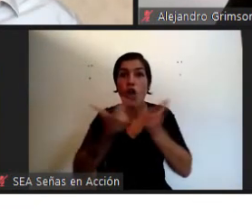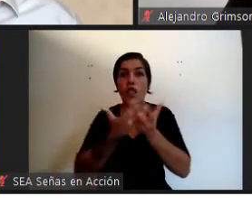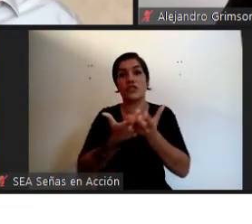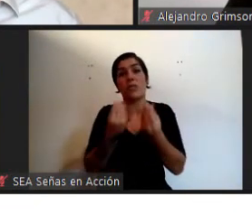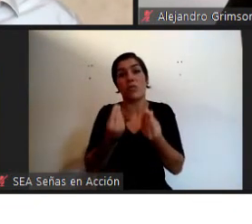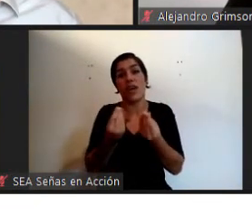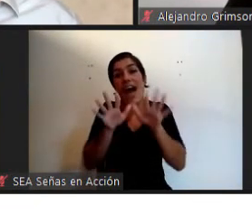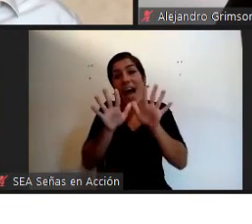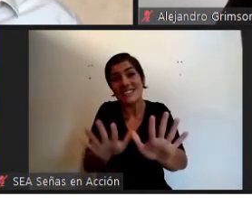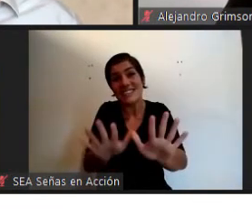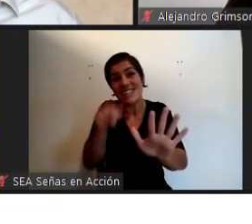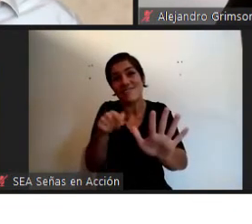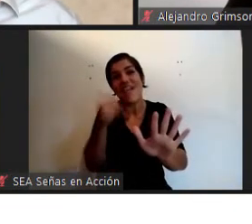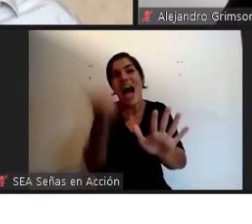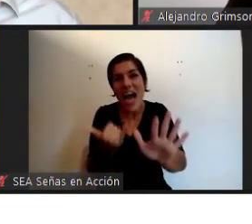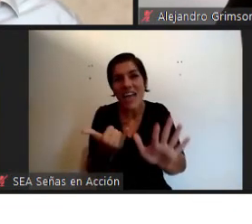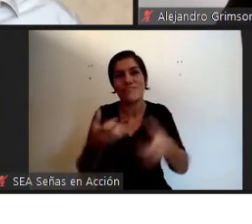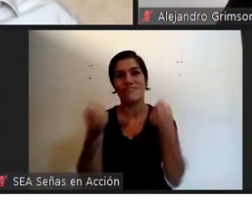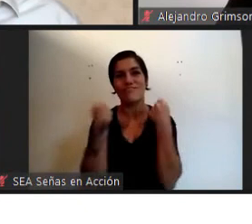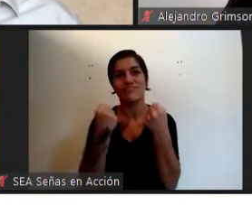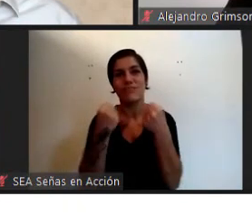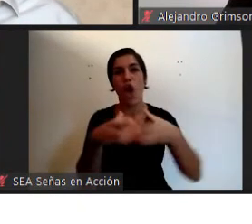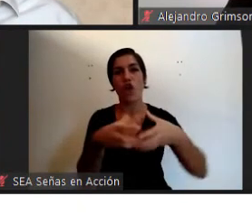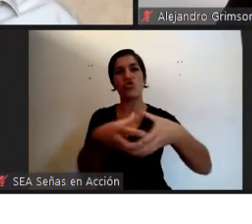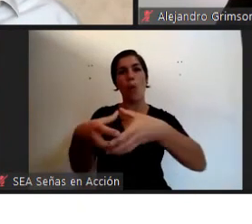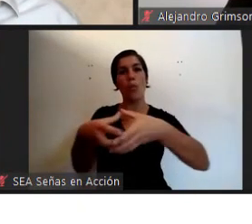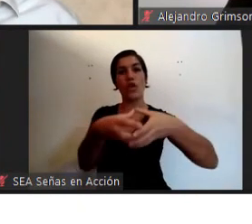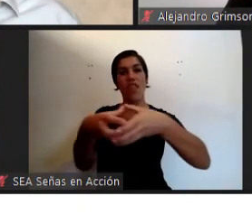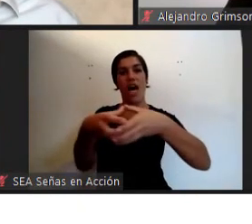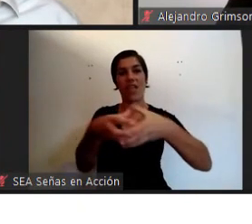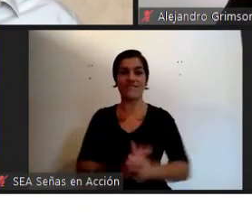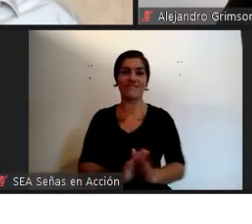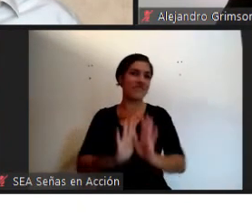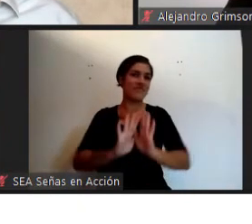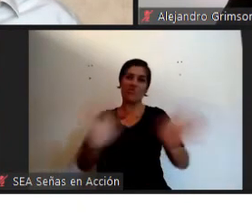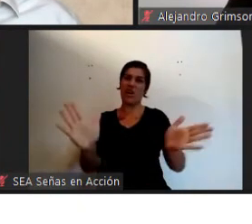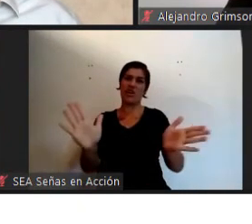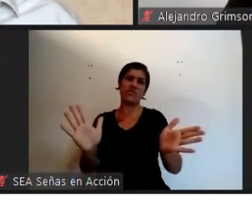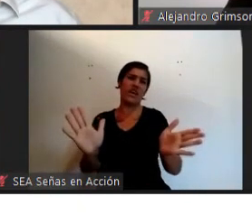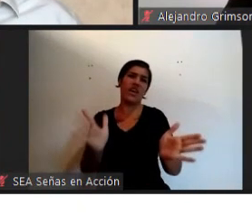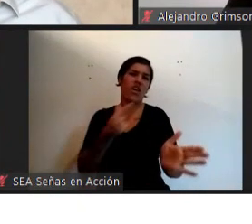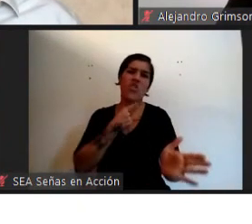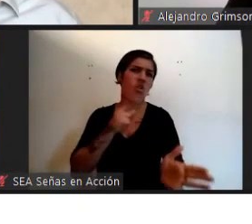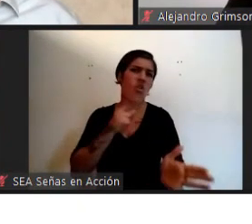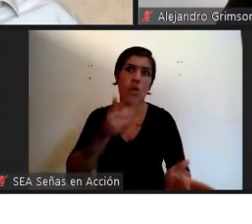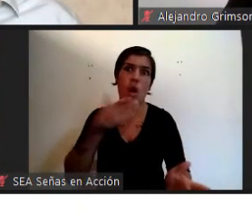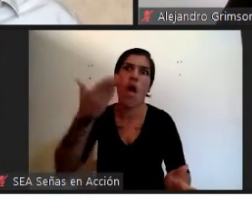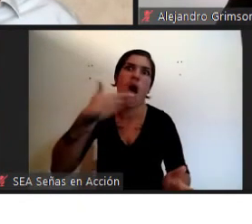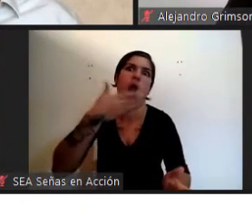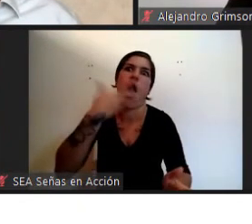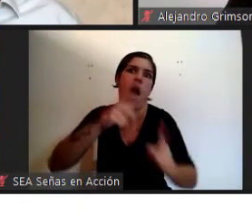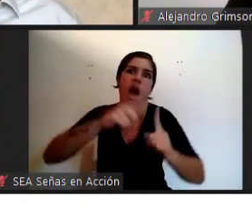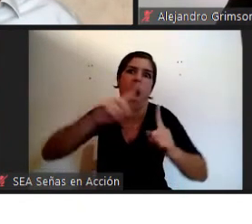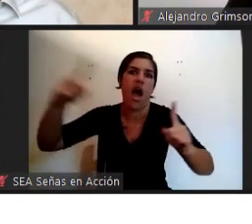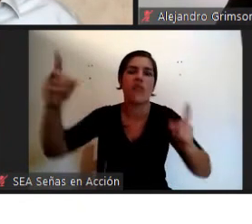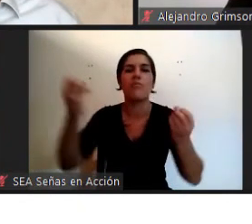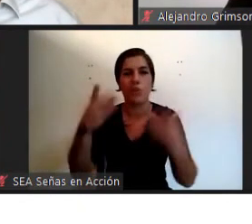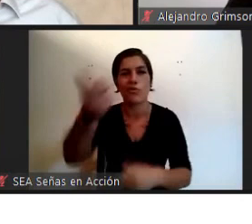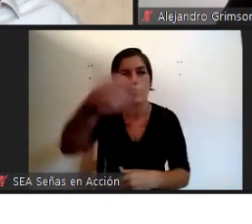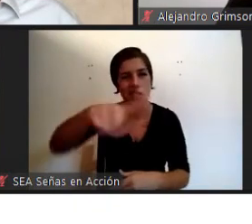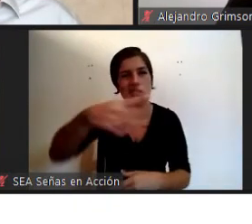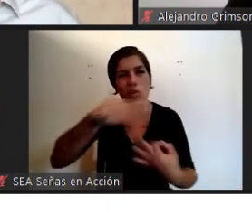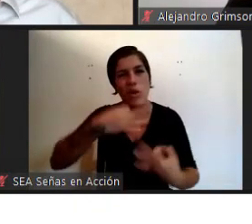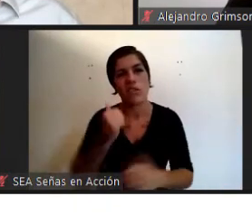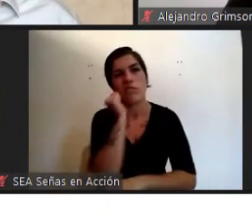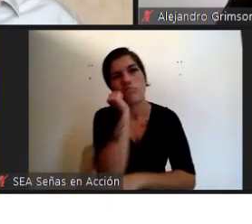Creating communities as well. I'd like to be brief here because I'm sure that everyone must be quite exhausted by now,